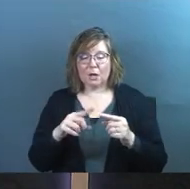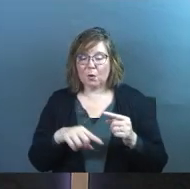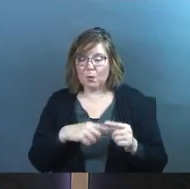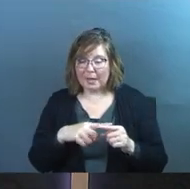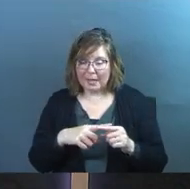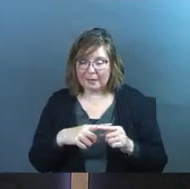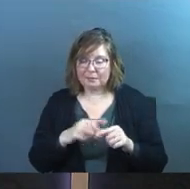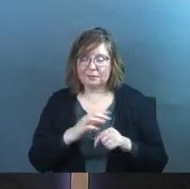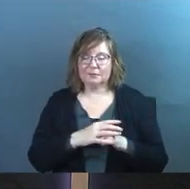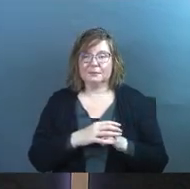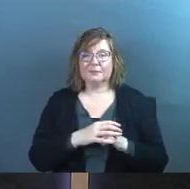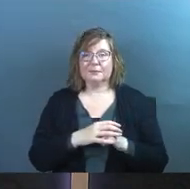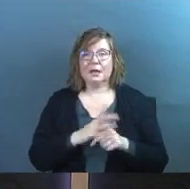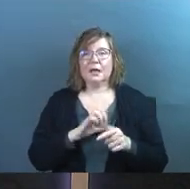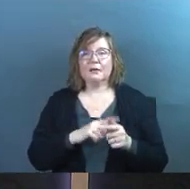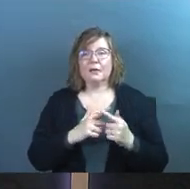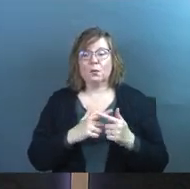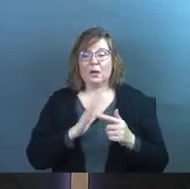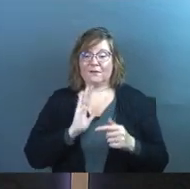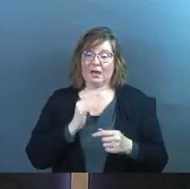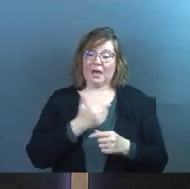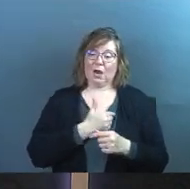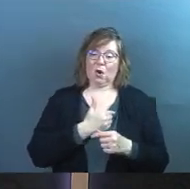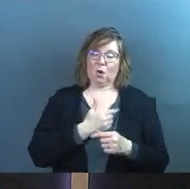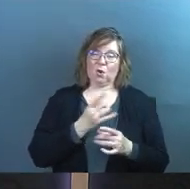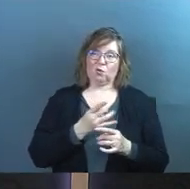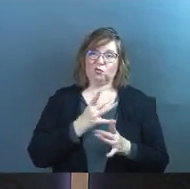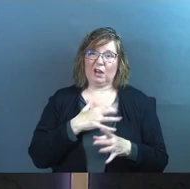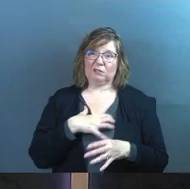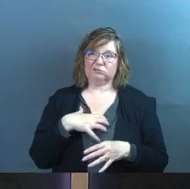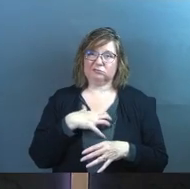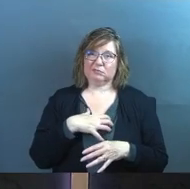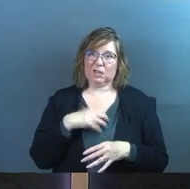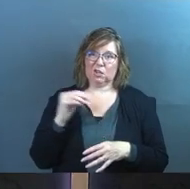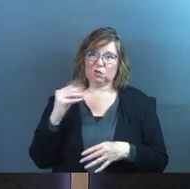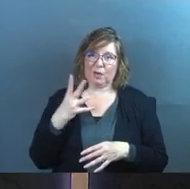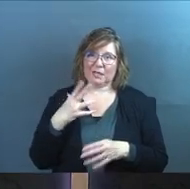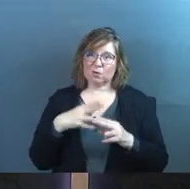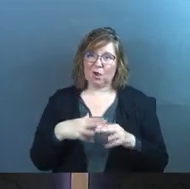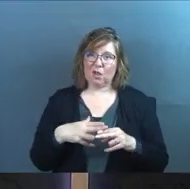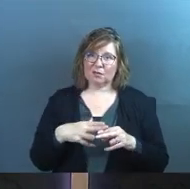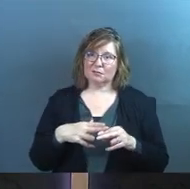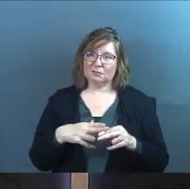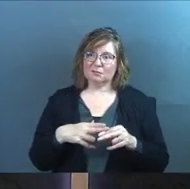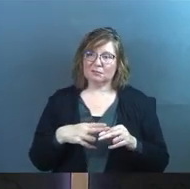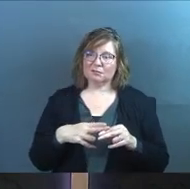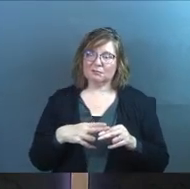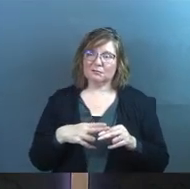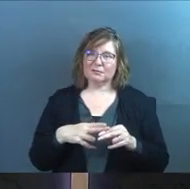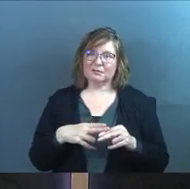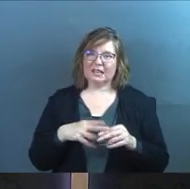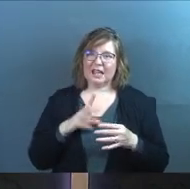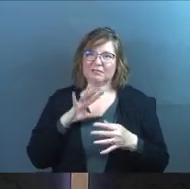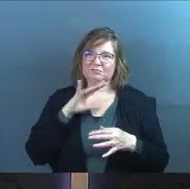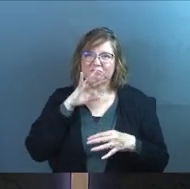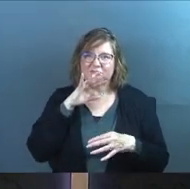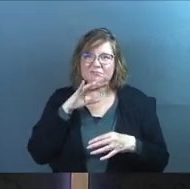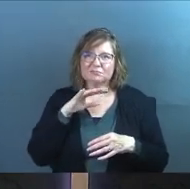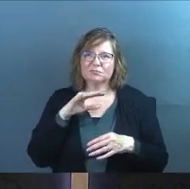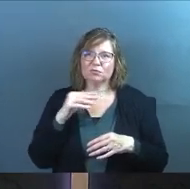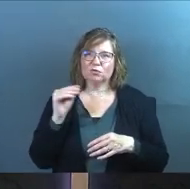when. And then we've got our rotten grace. That's what we're going to call it. Our rotten grace, this decayed